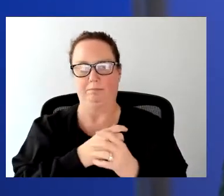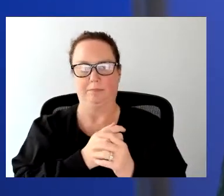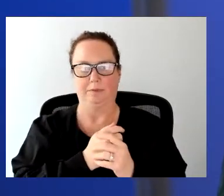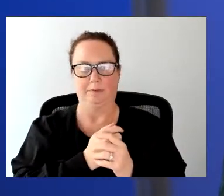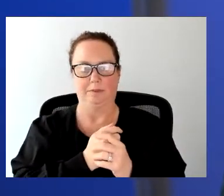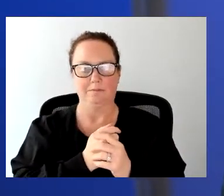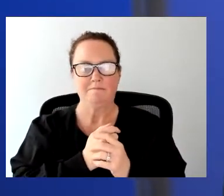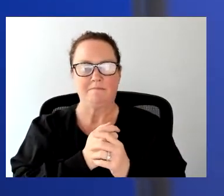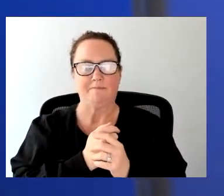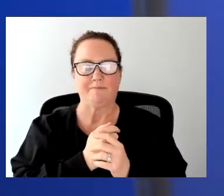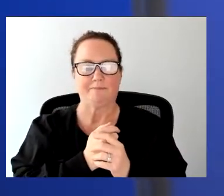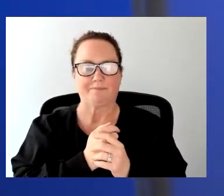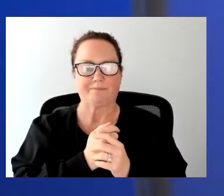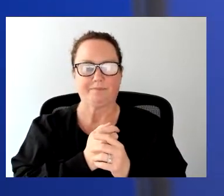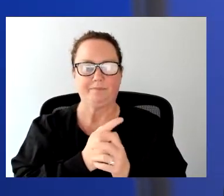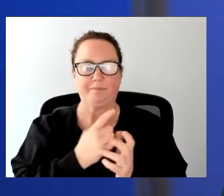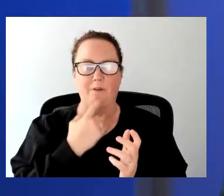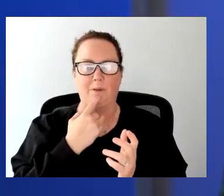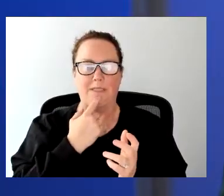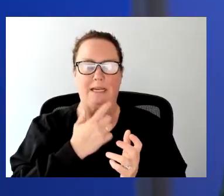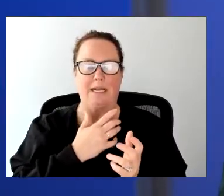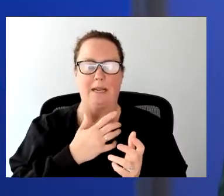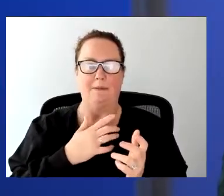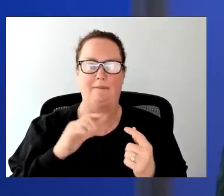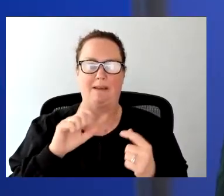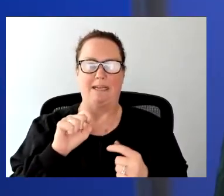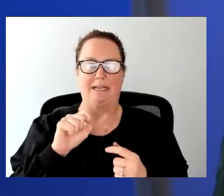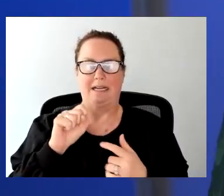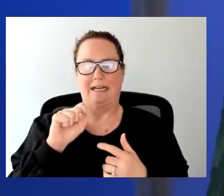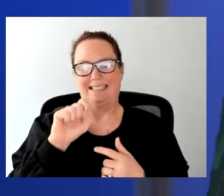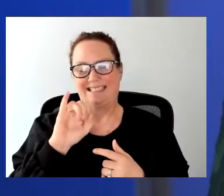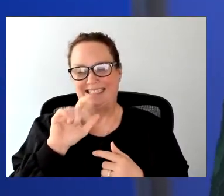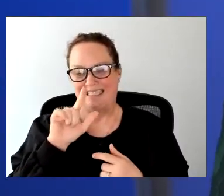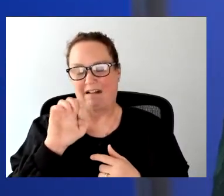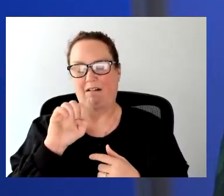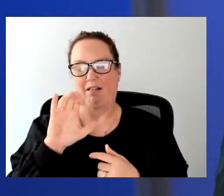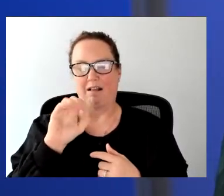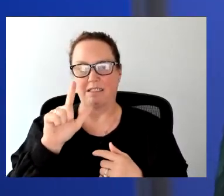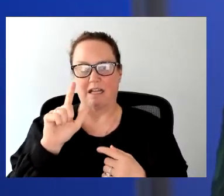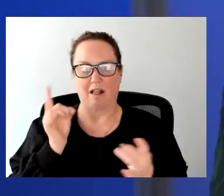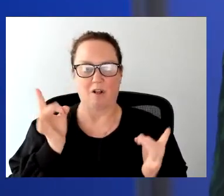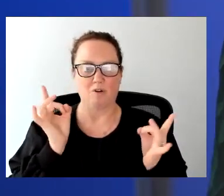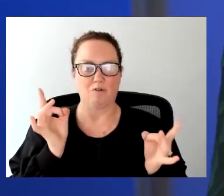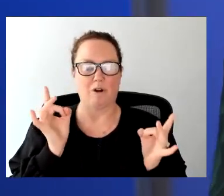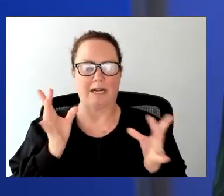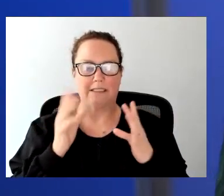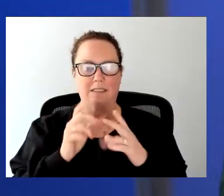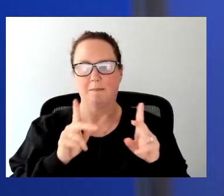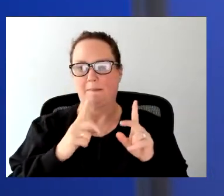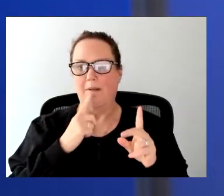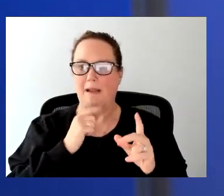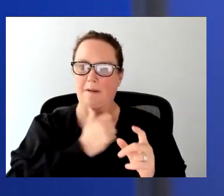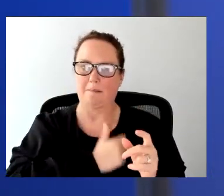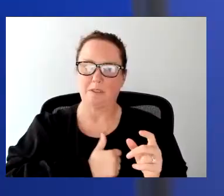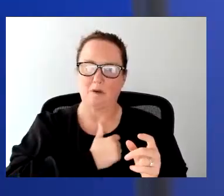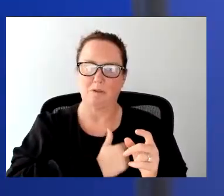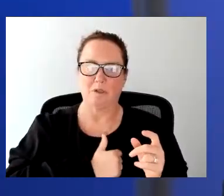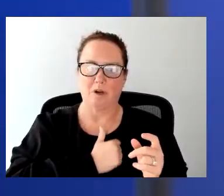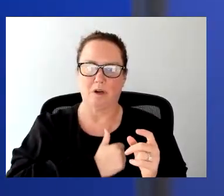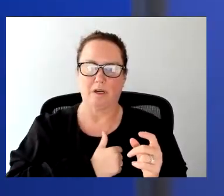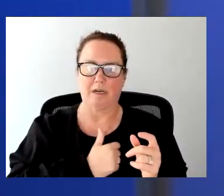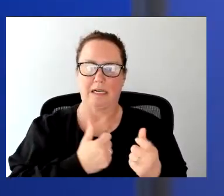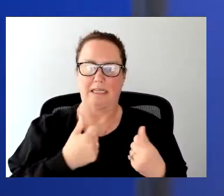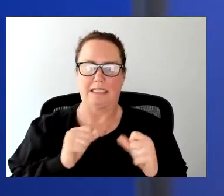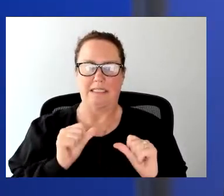So when I say I'm having a sickle cell crisis, I have people are like, oh, I'm so sorry. And then they still